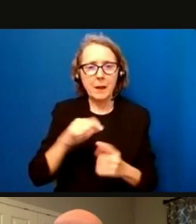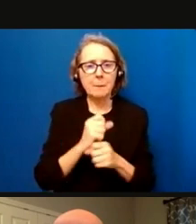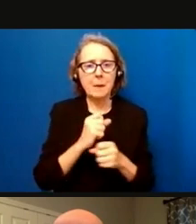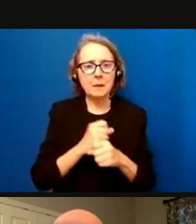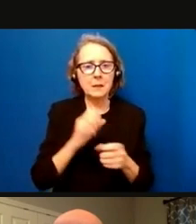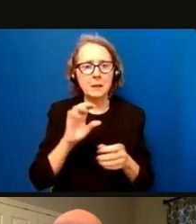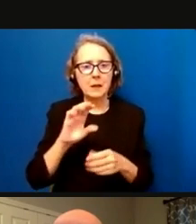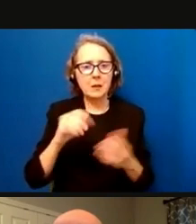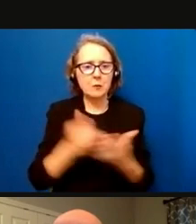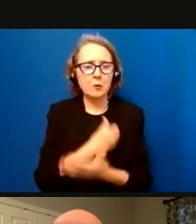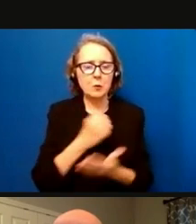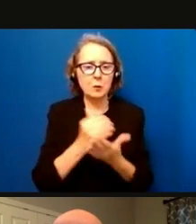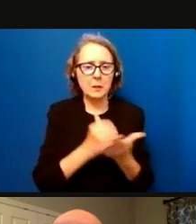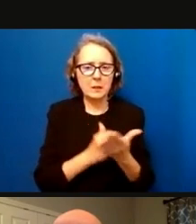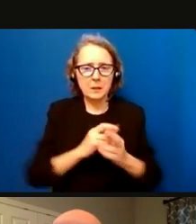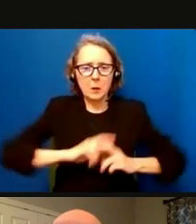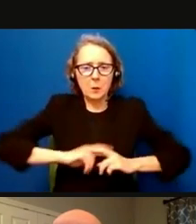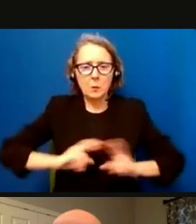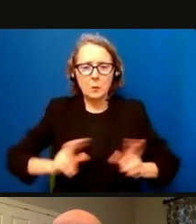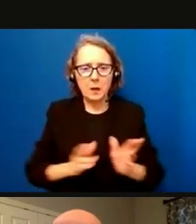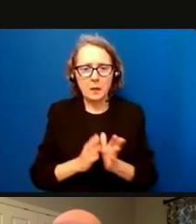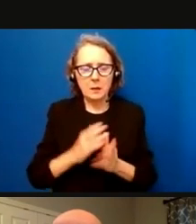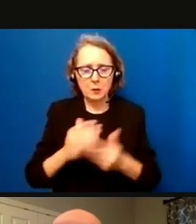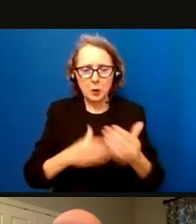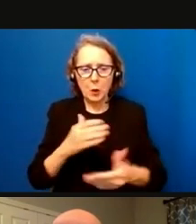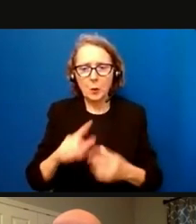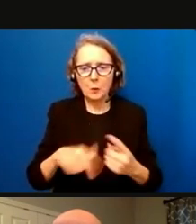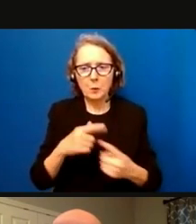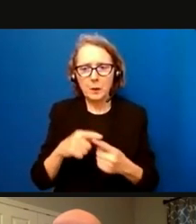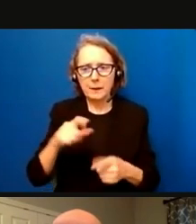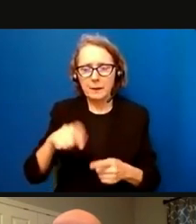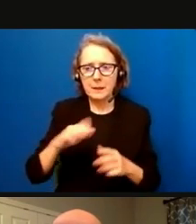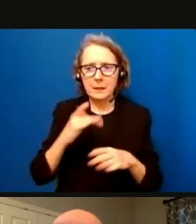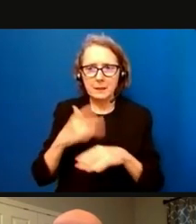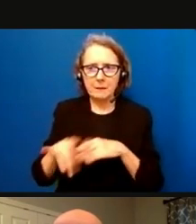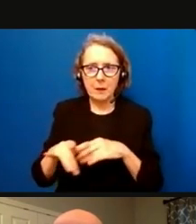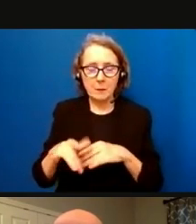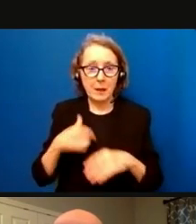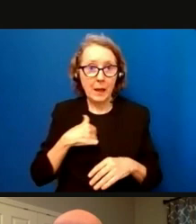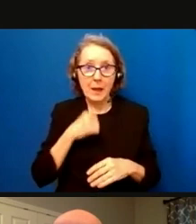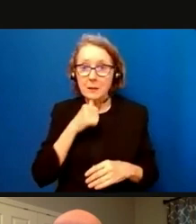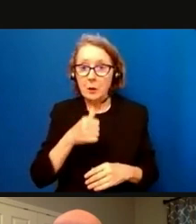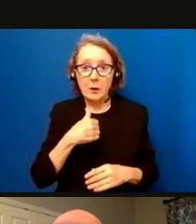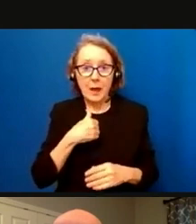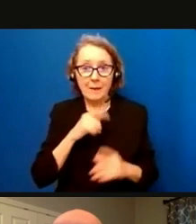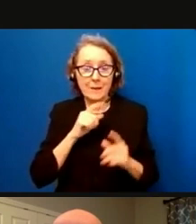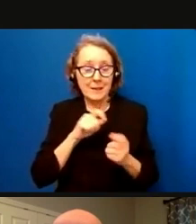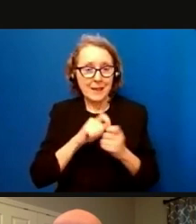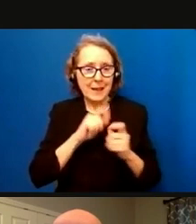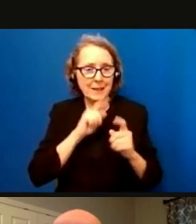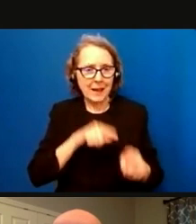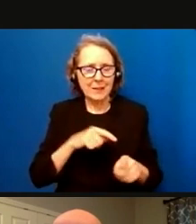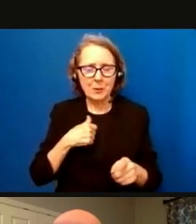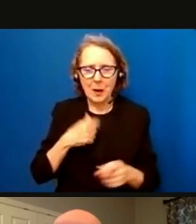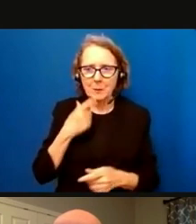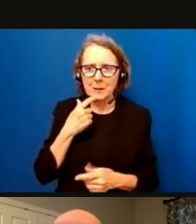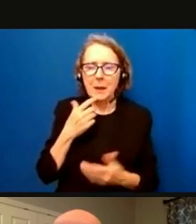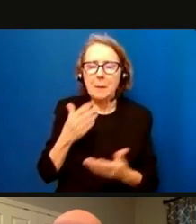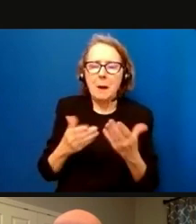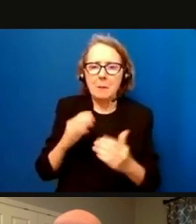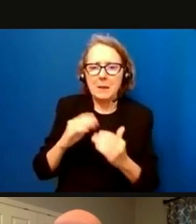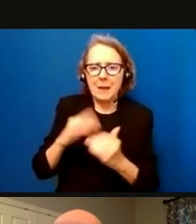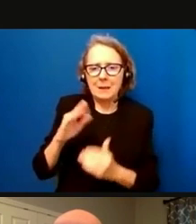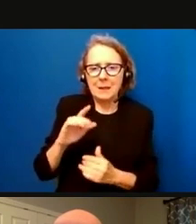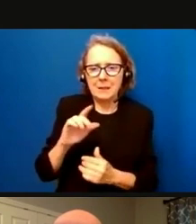fresh list and ready to go when the need comes open. So I don't have an exact answer. I would say probably at least